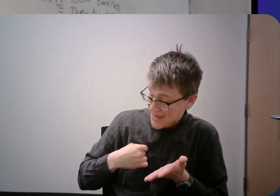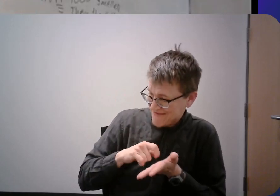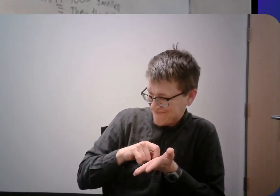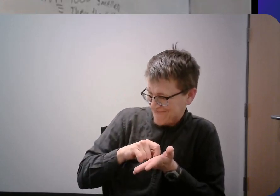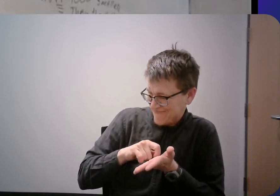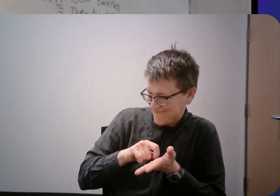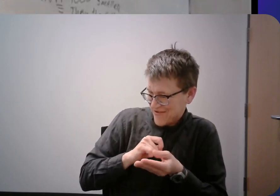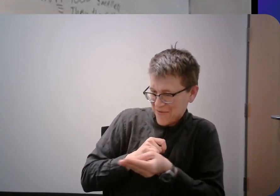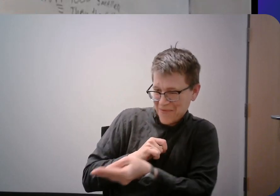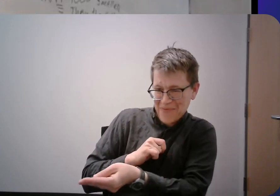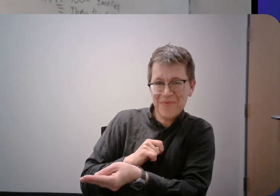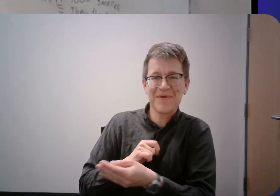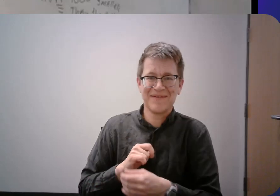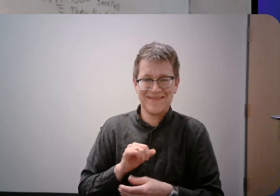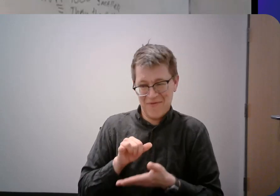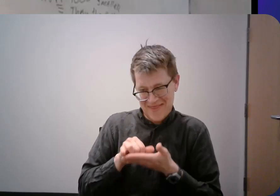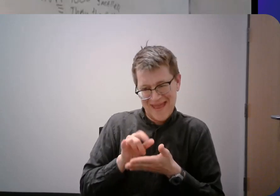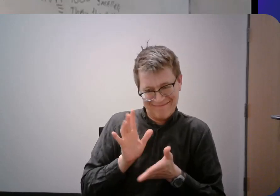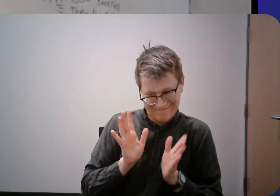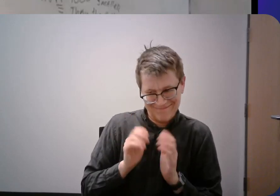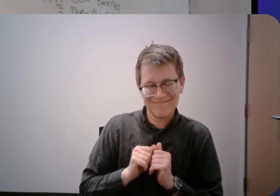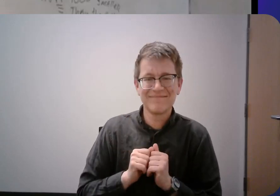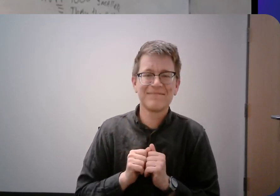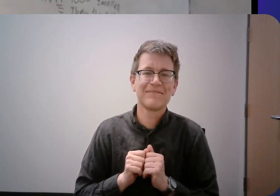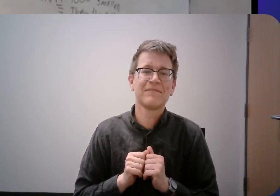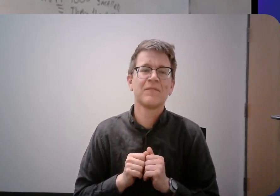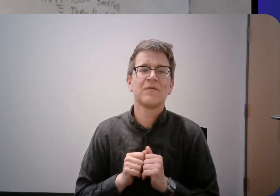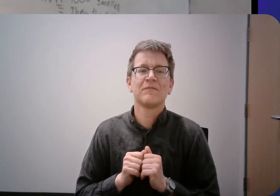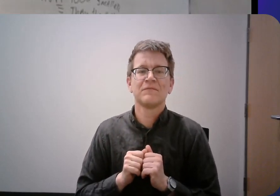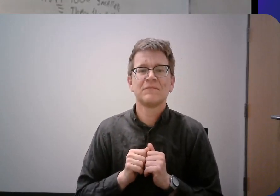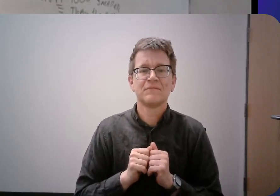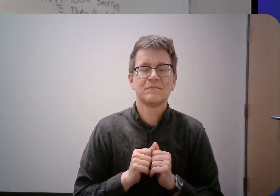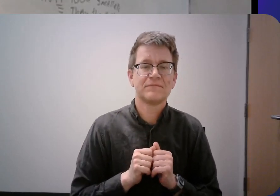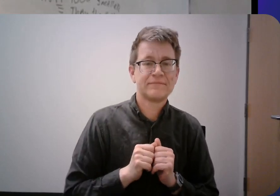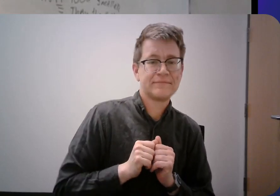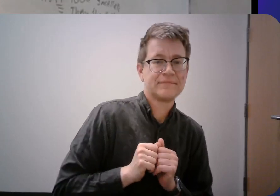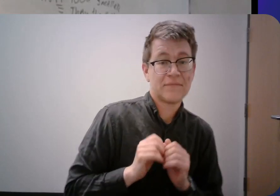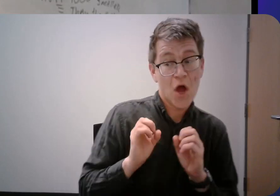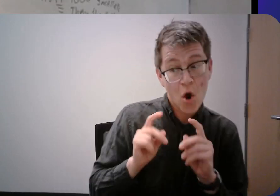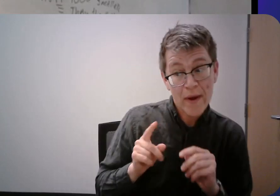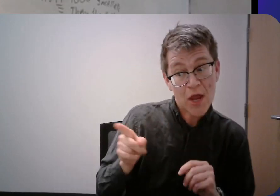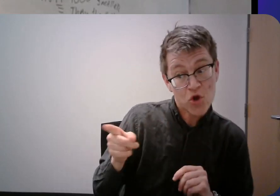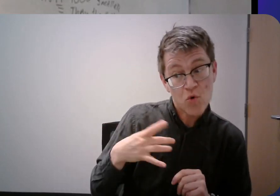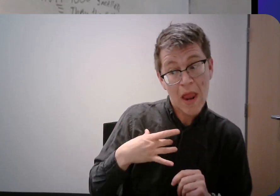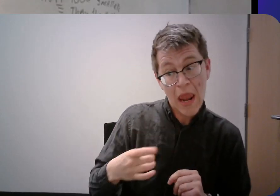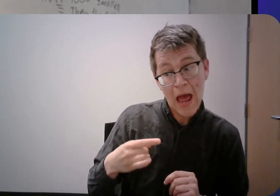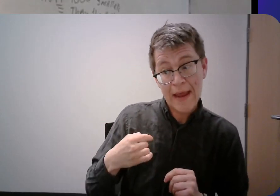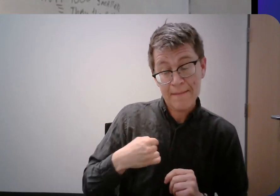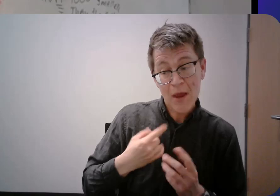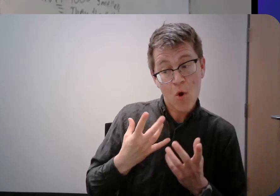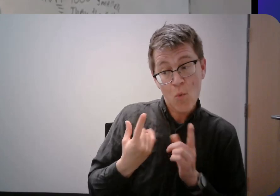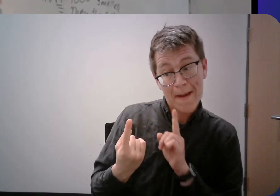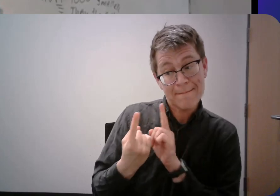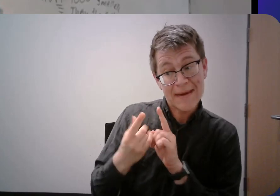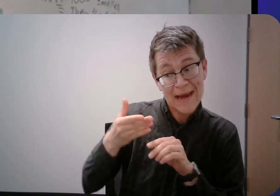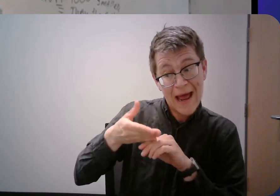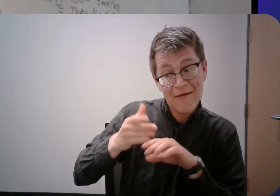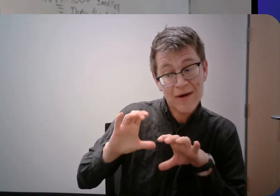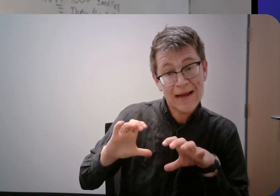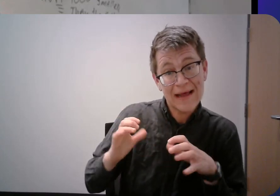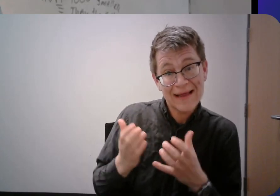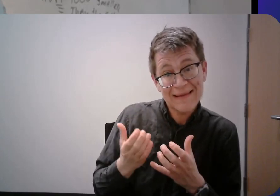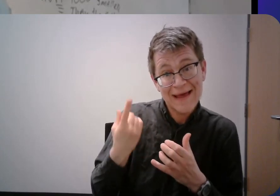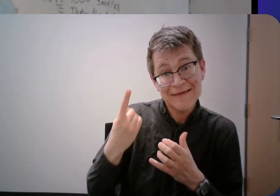And then, okay, well, if you like me, do you want to meet me after class for a little hand holding? See, that's where it all begins,